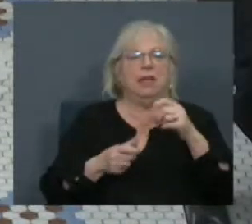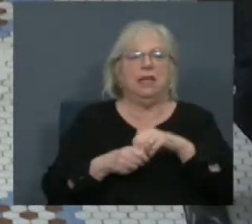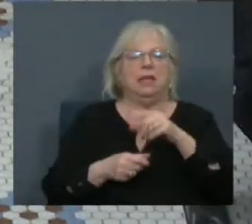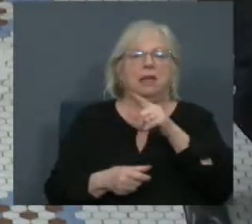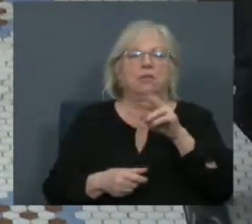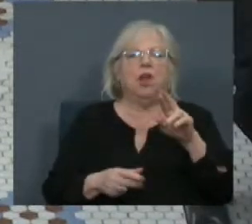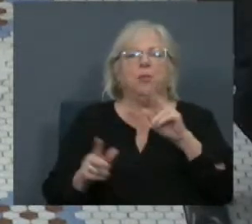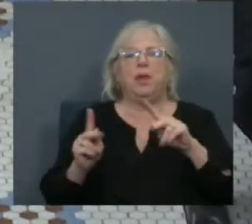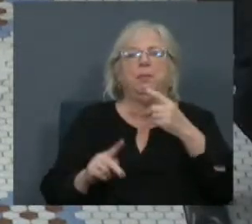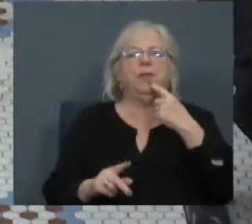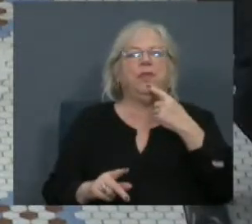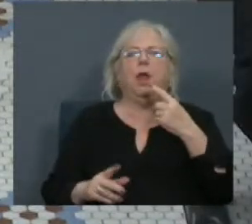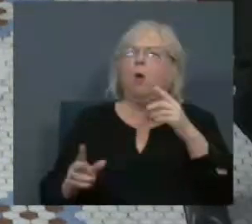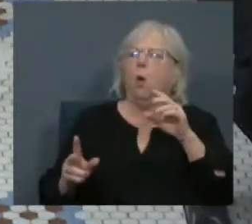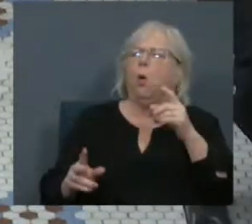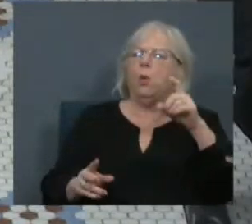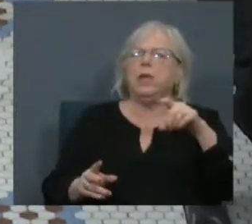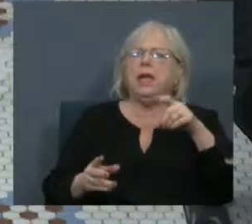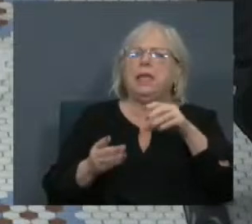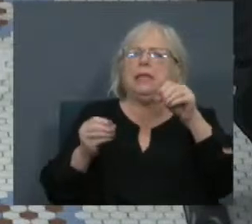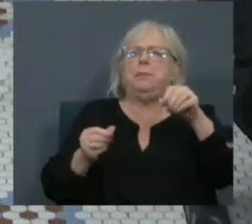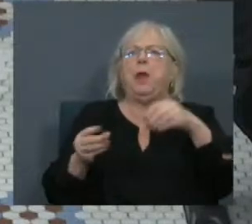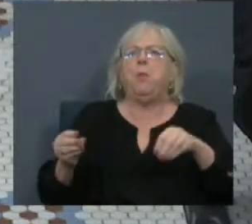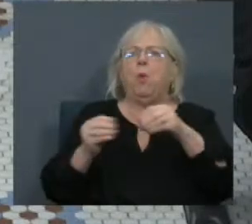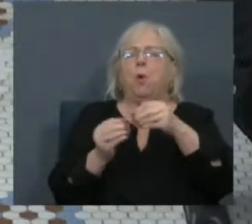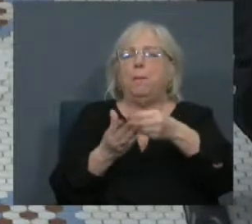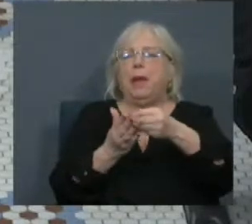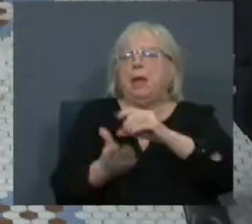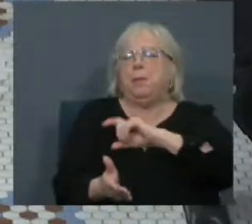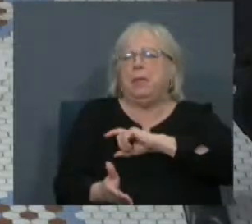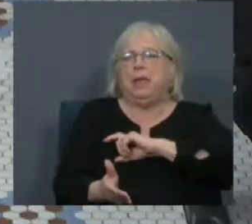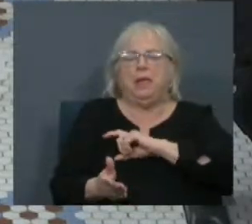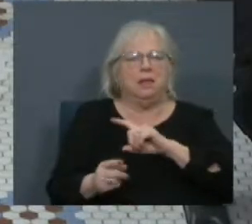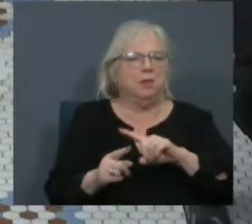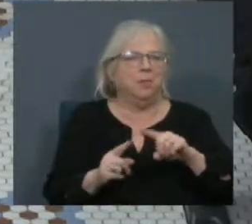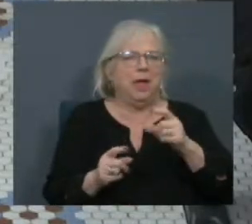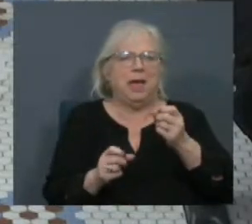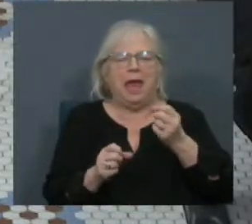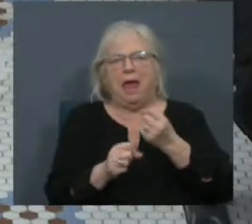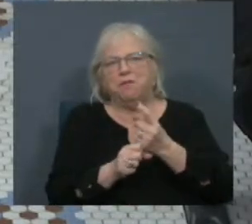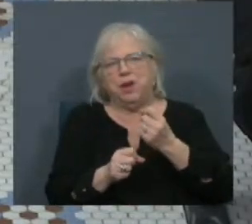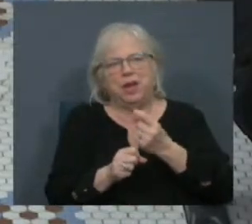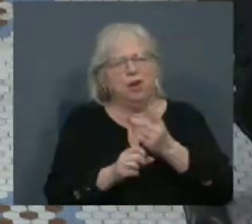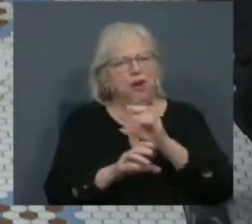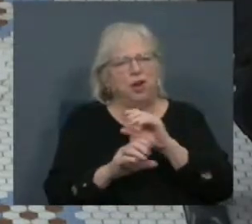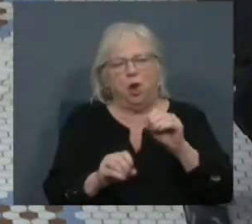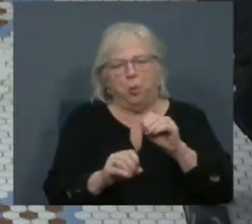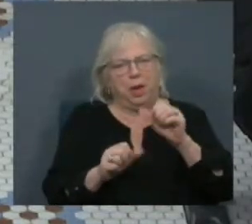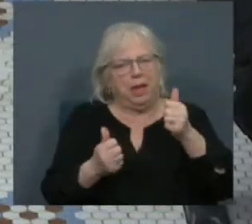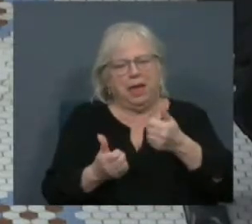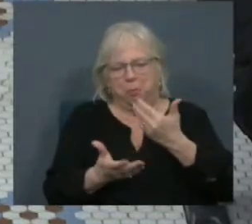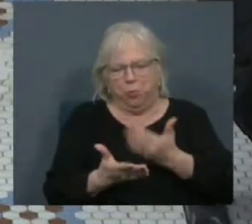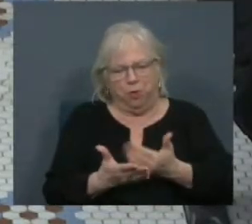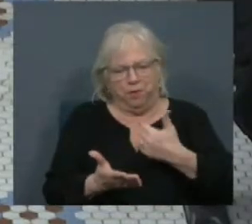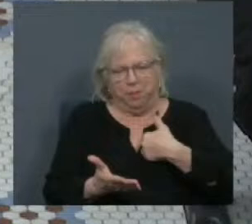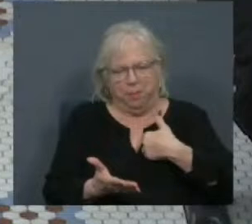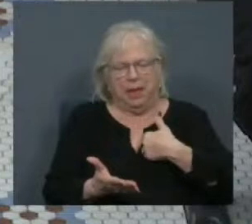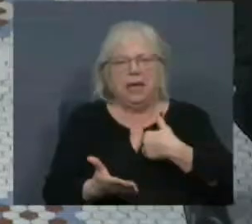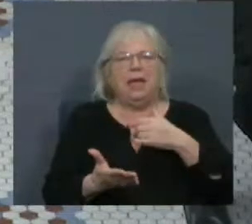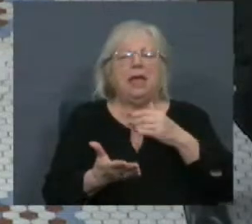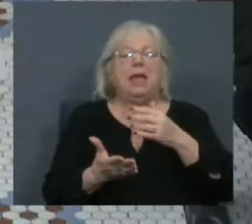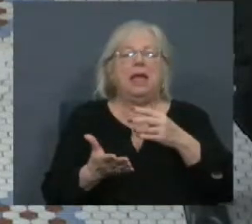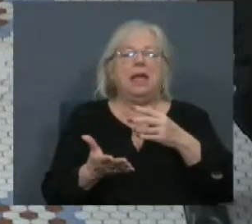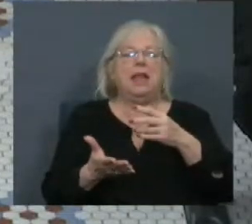policing. And every year, nobody has been able to prove to me that more money means more